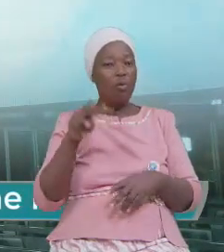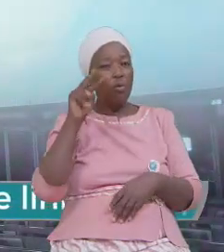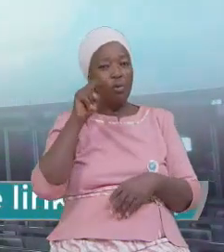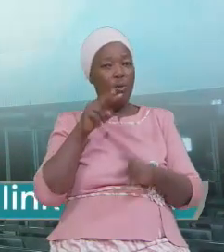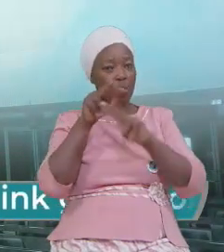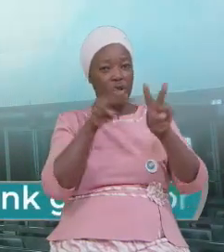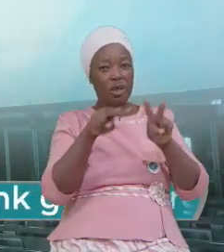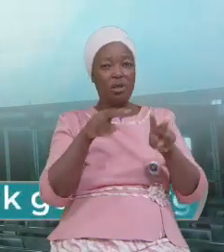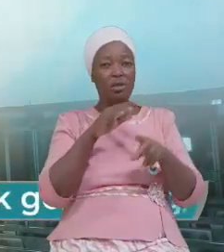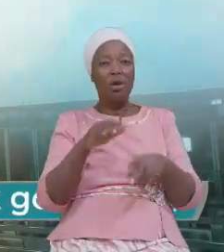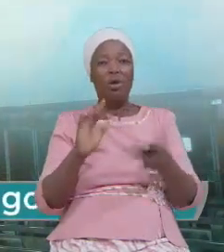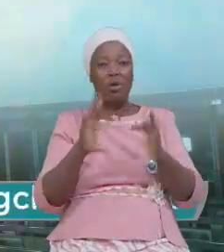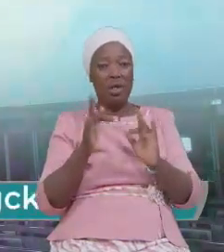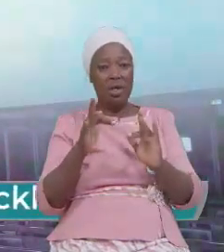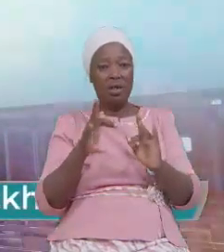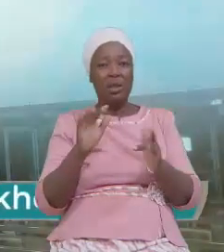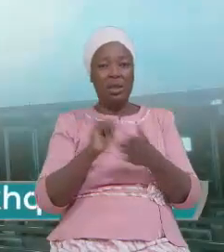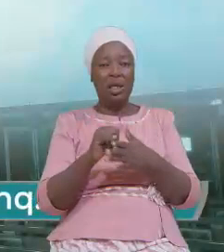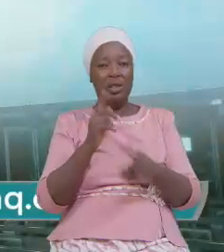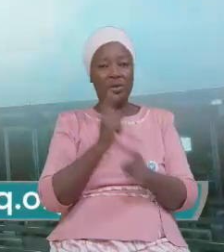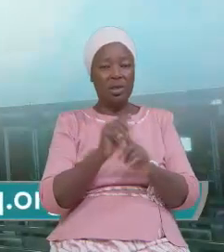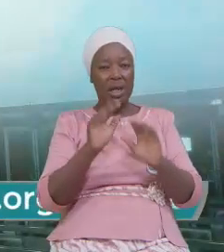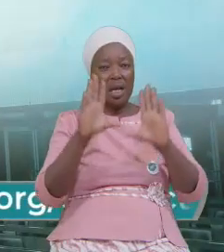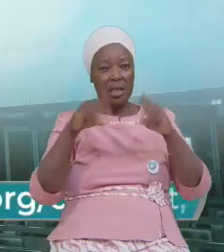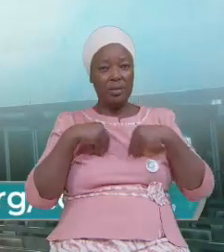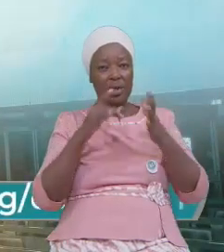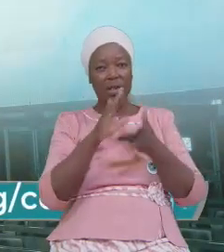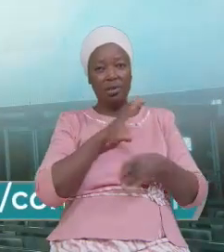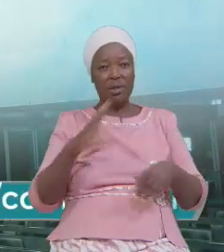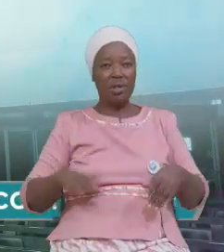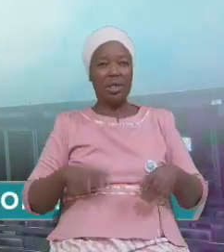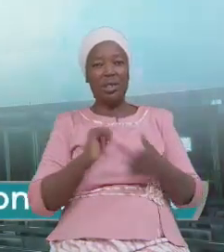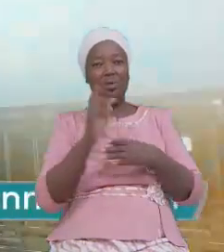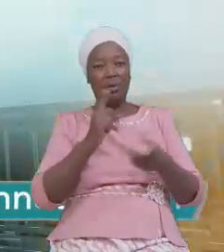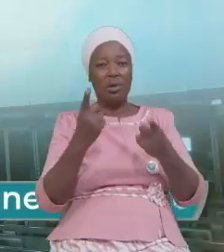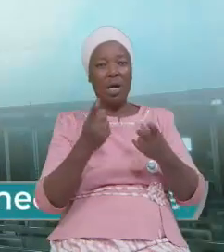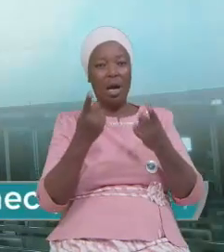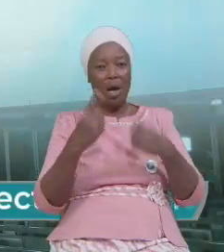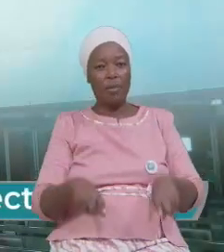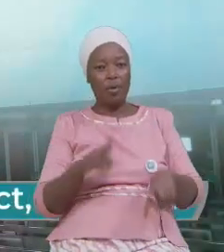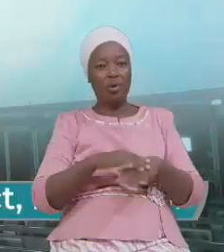program. That will come up on the 6th of August,